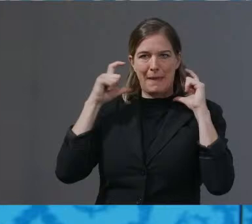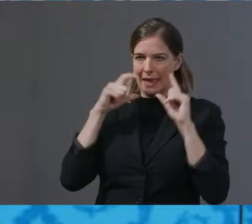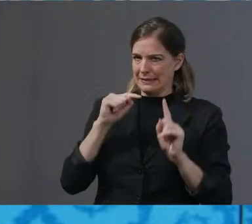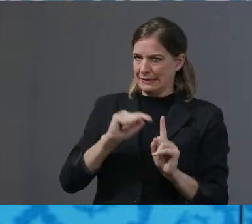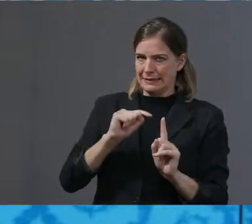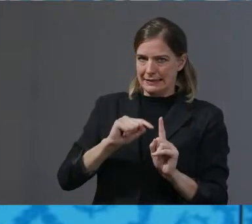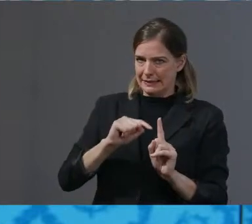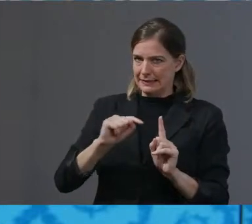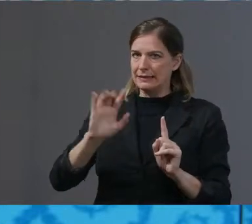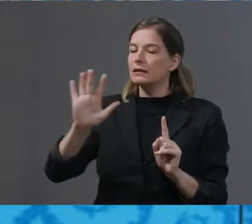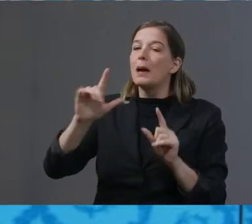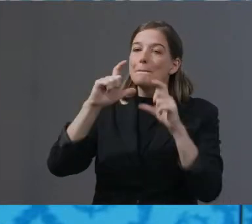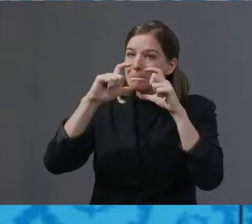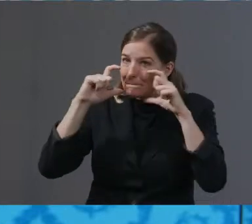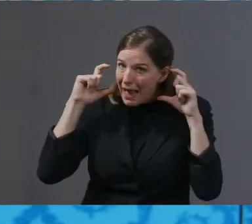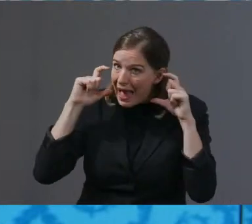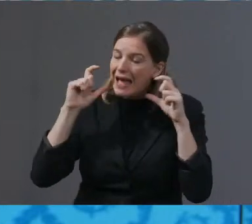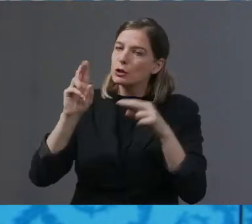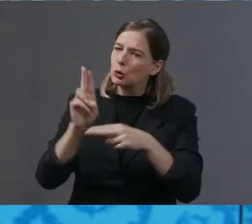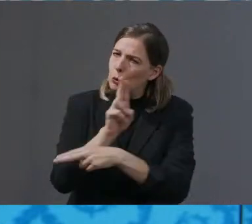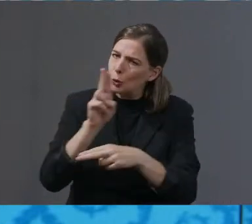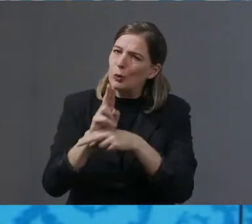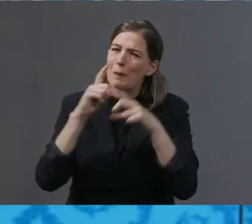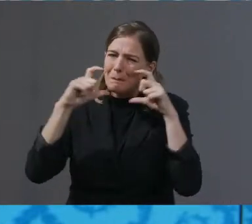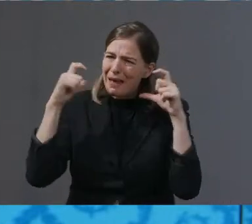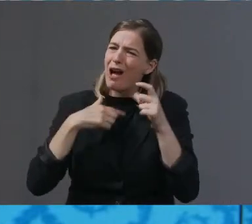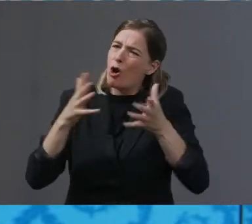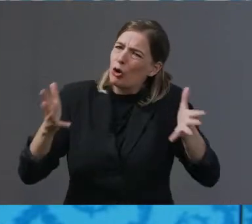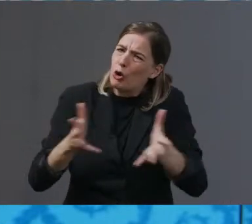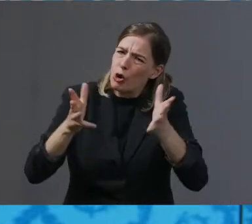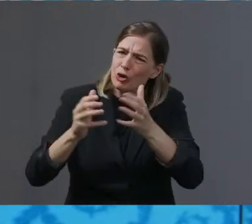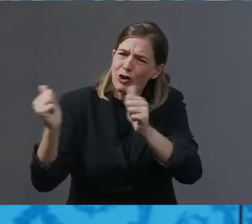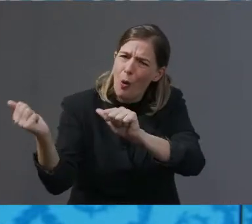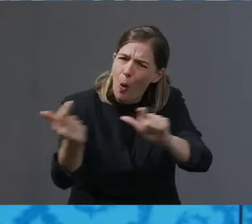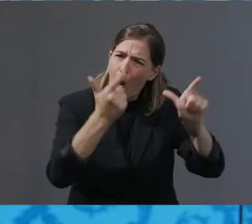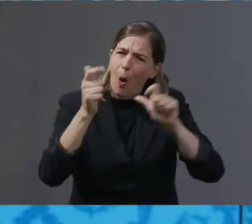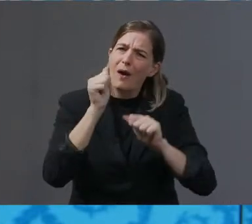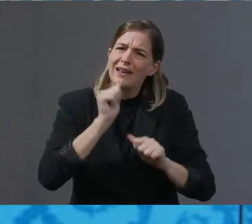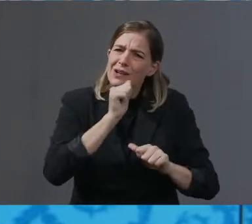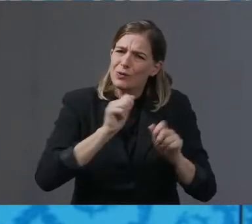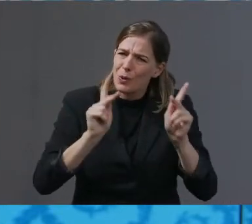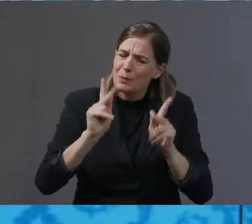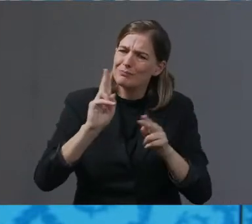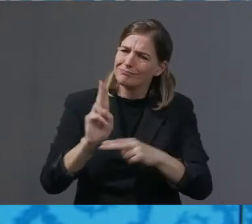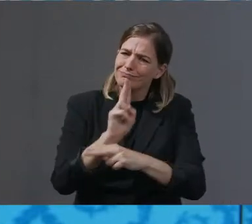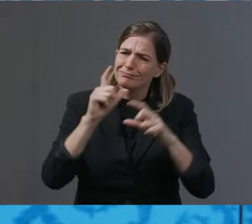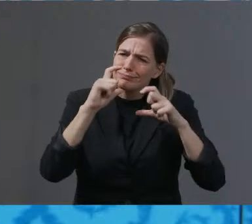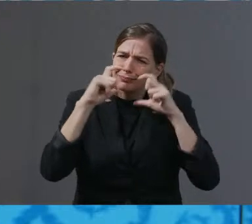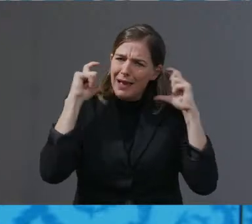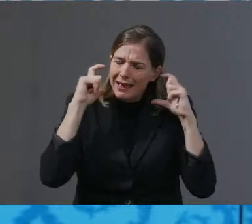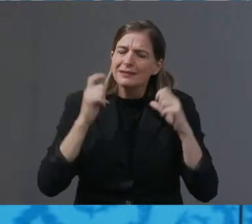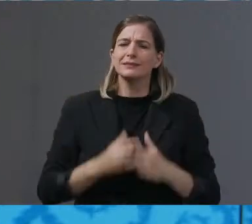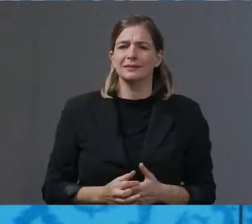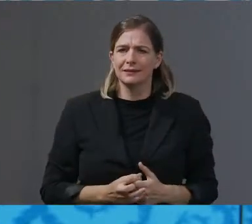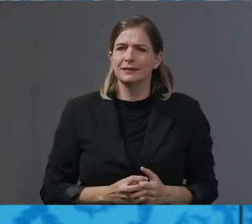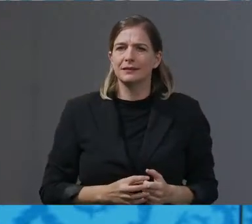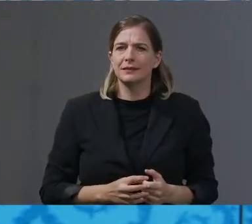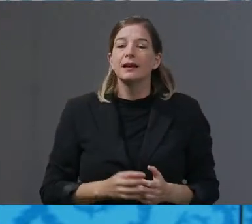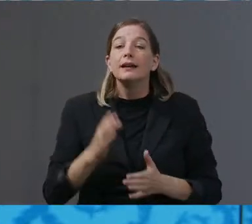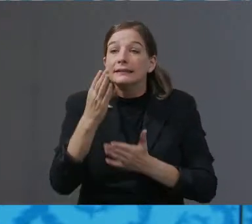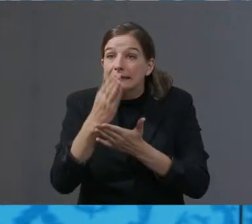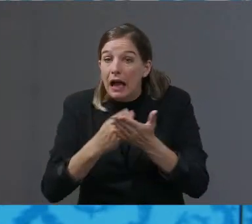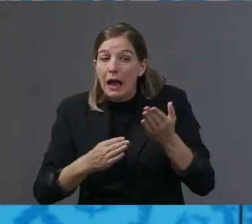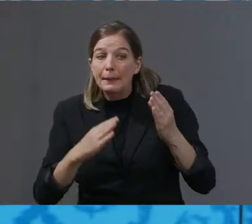encourage every Arizonan to wear a mask. In some of our situations, some of our